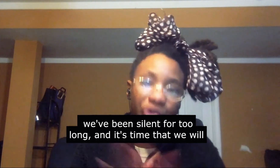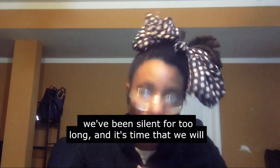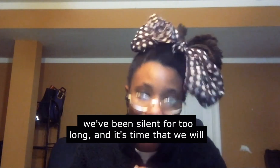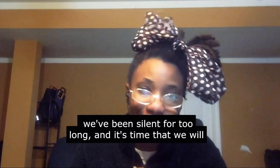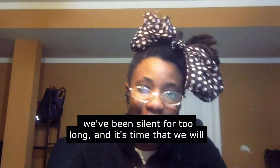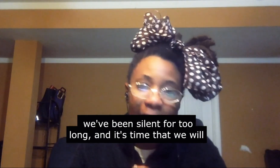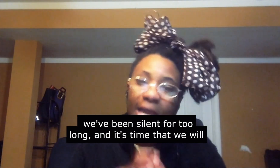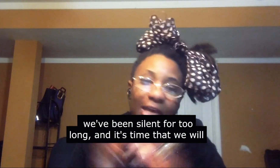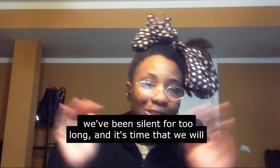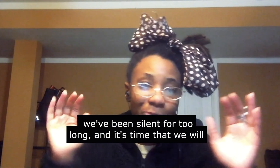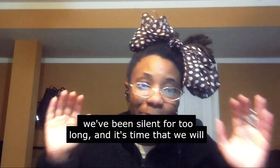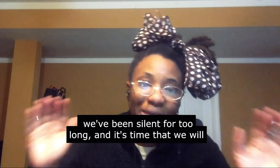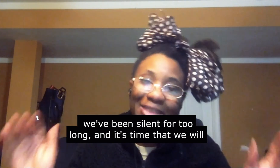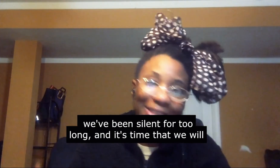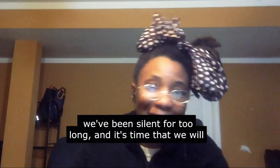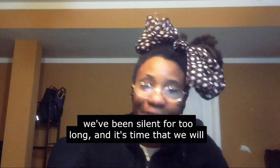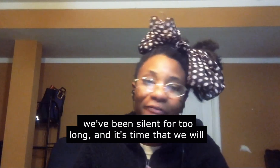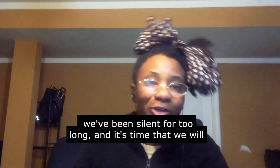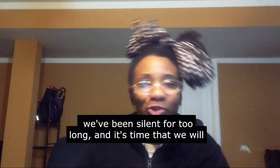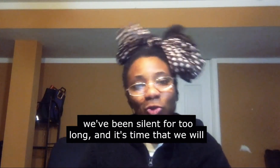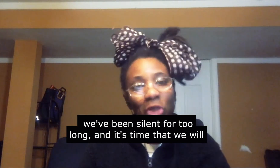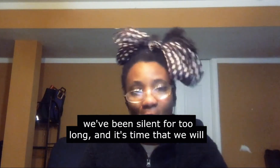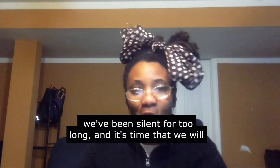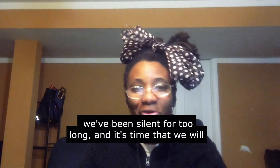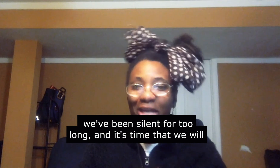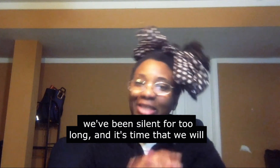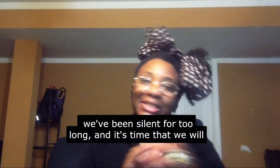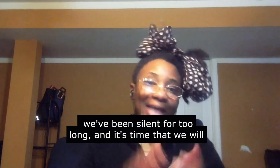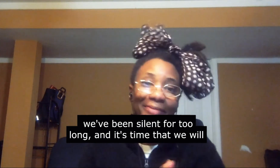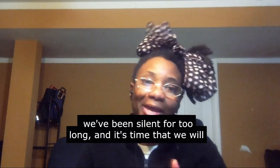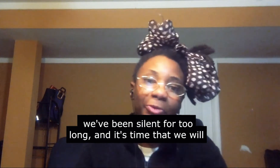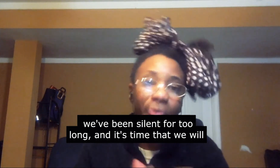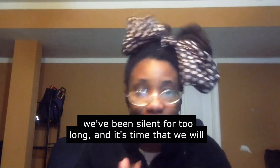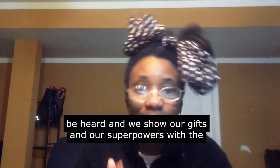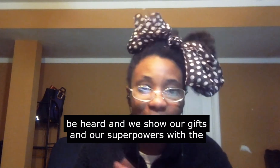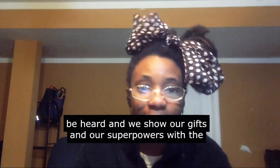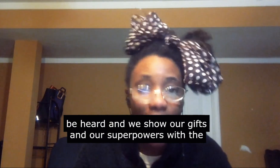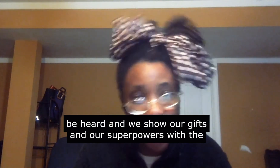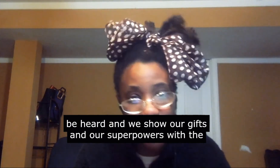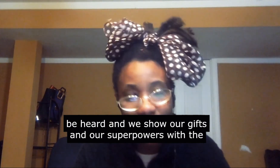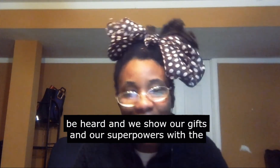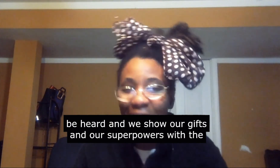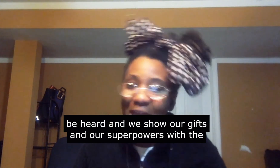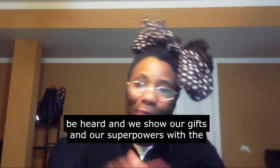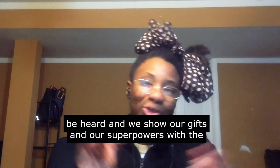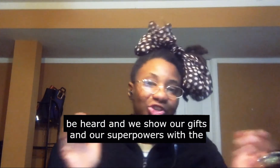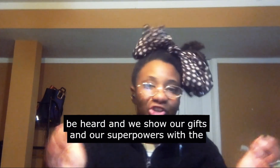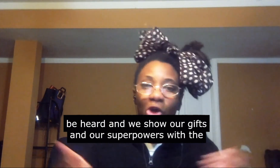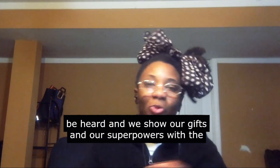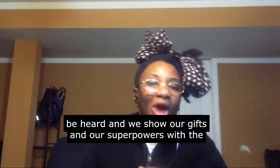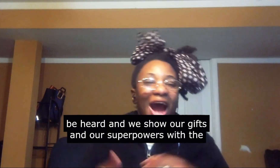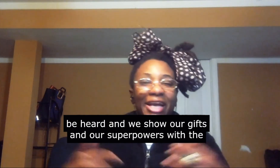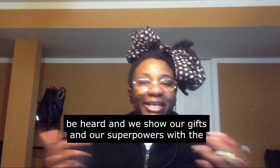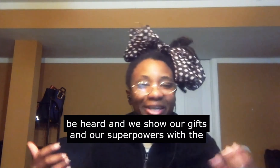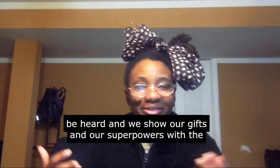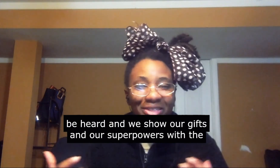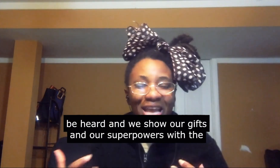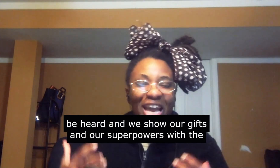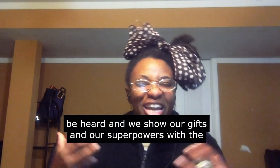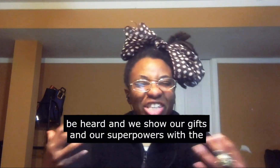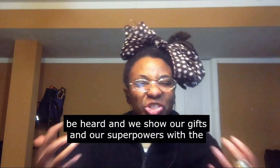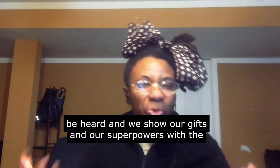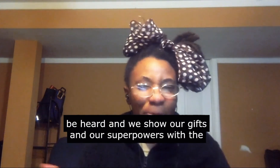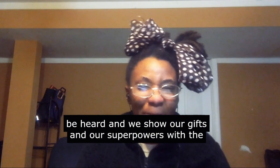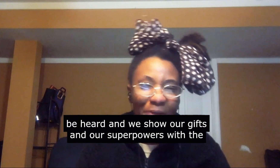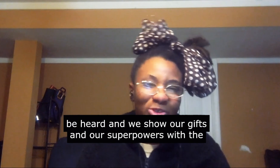the story. We've been silent for too long, and it's time that we will be heard and we show our gifts